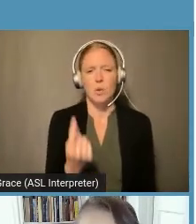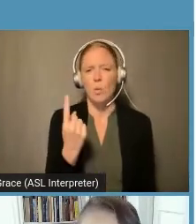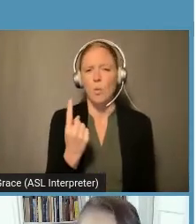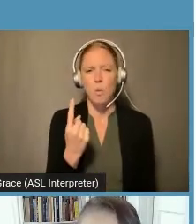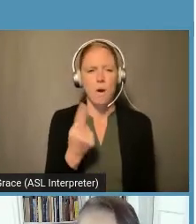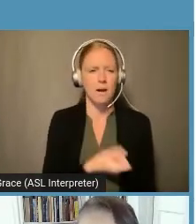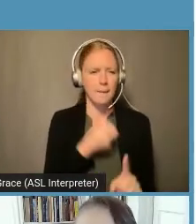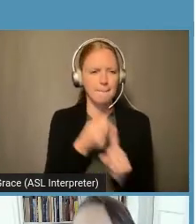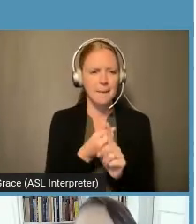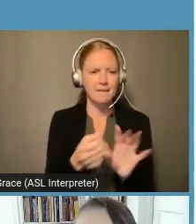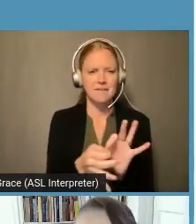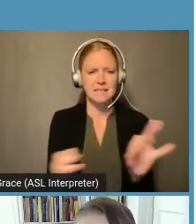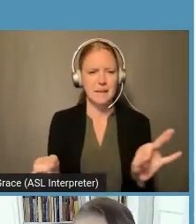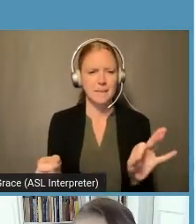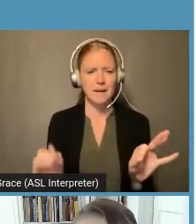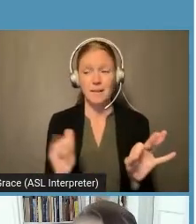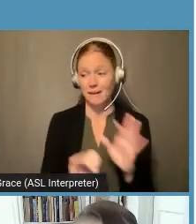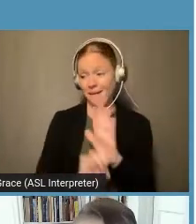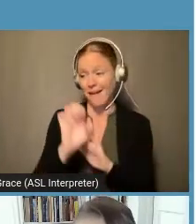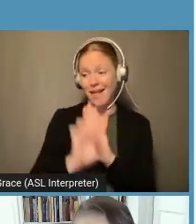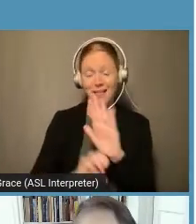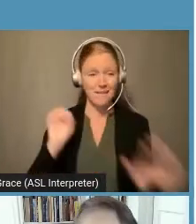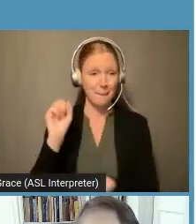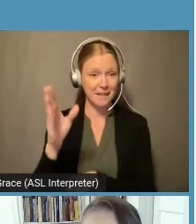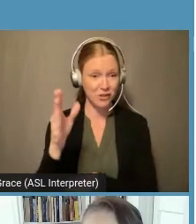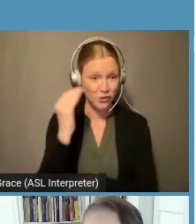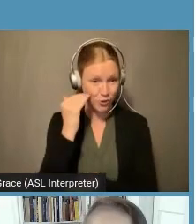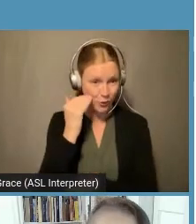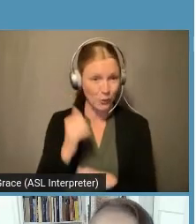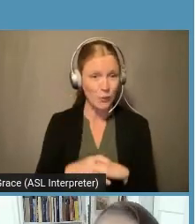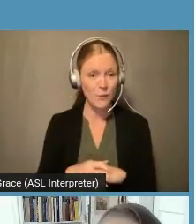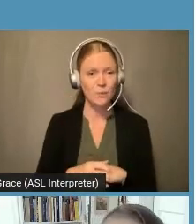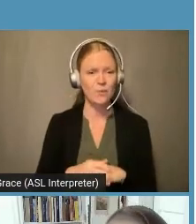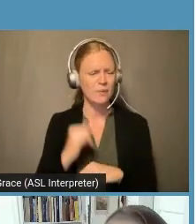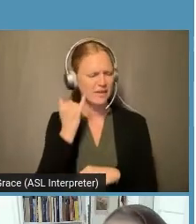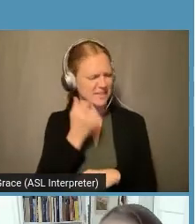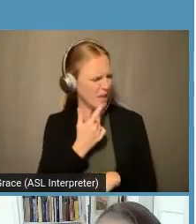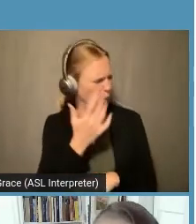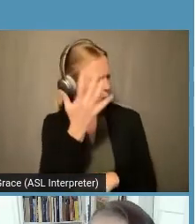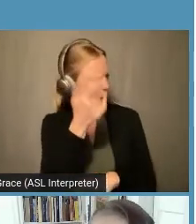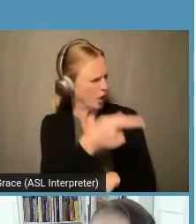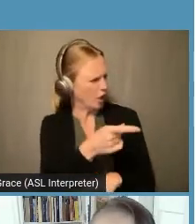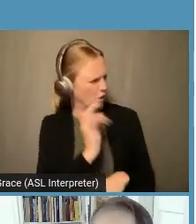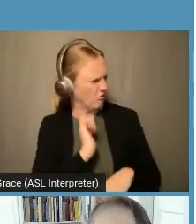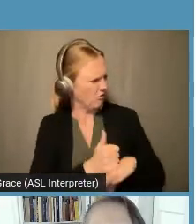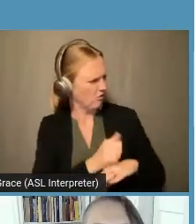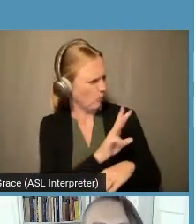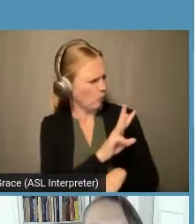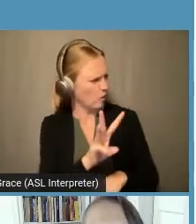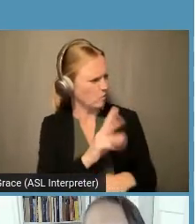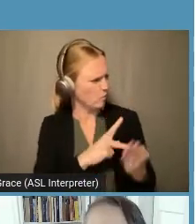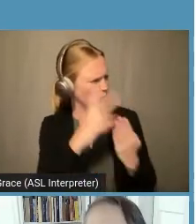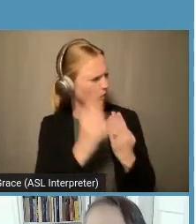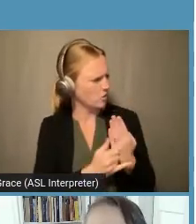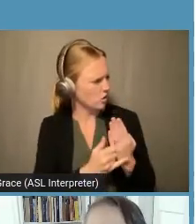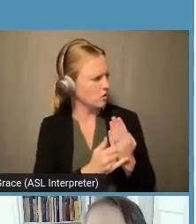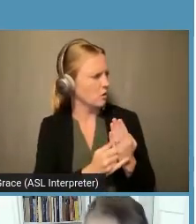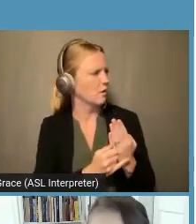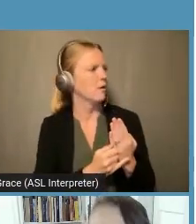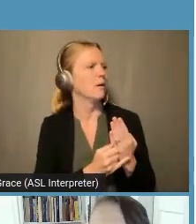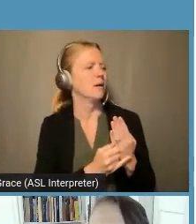impactful statement, like an elevator pitch. Like if somebody asked you, why are you doing this website project?